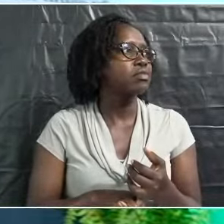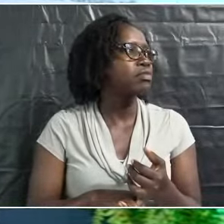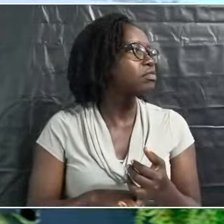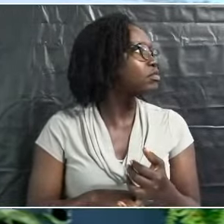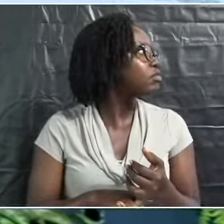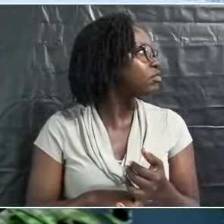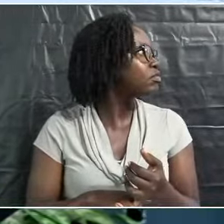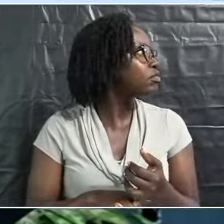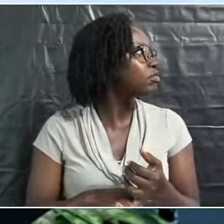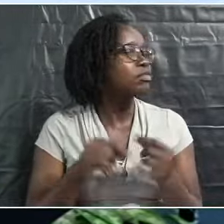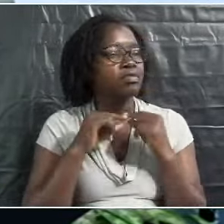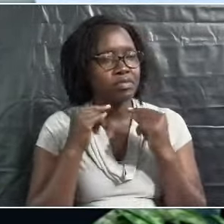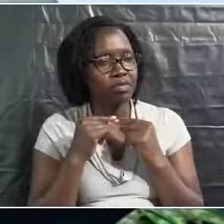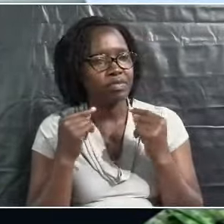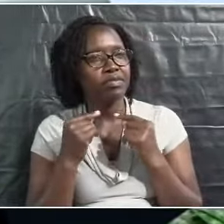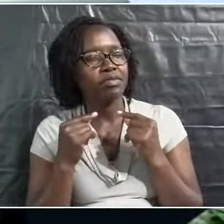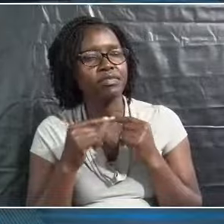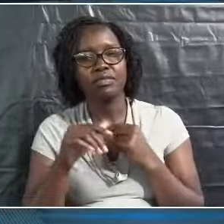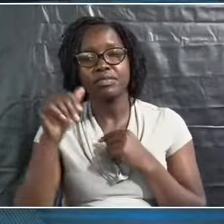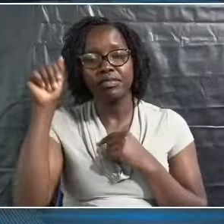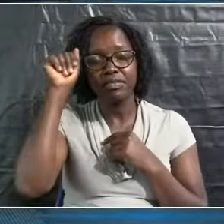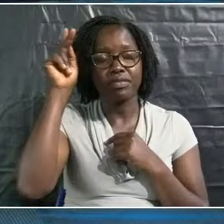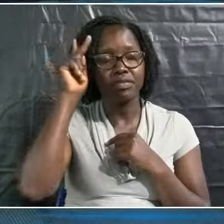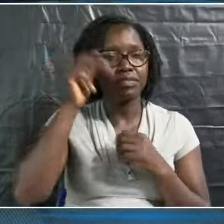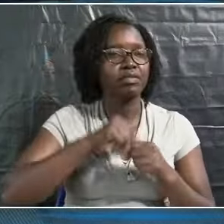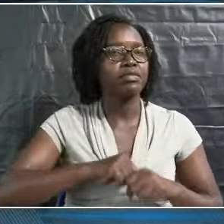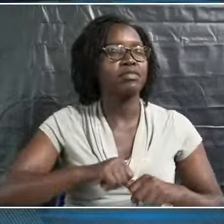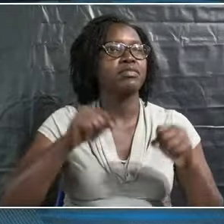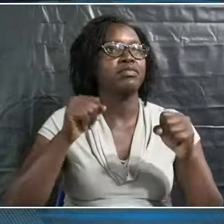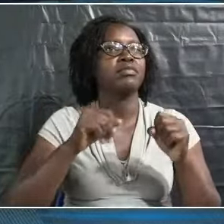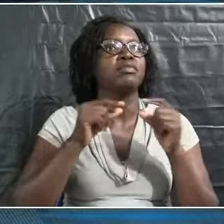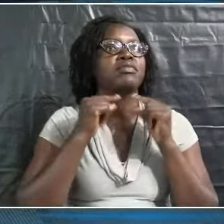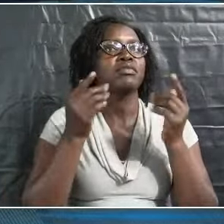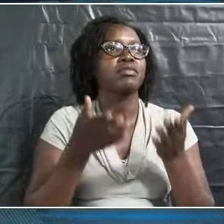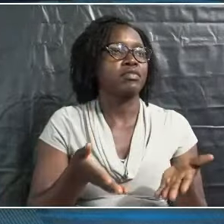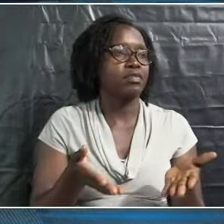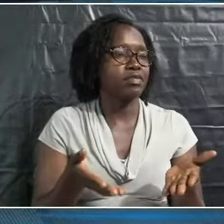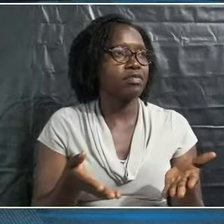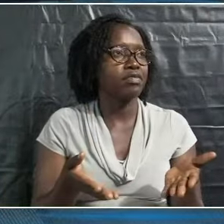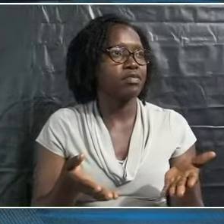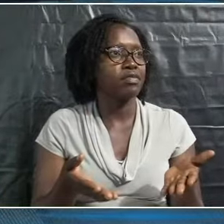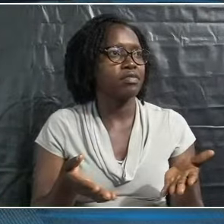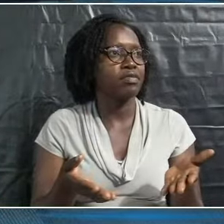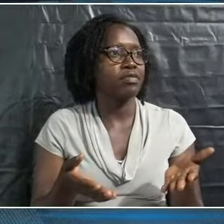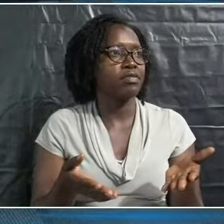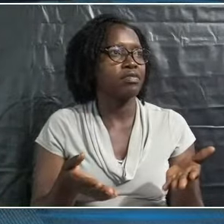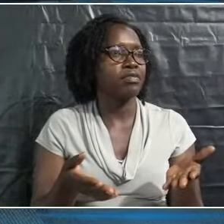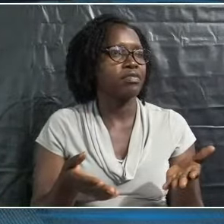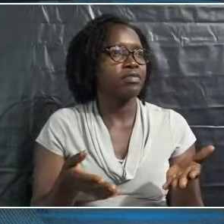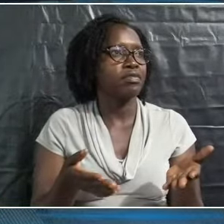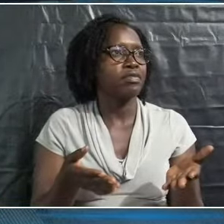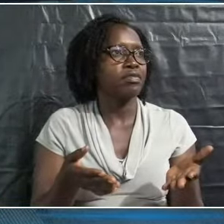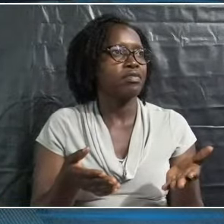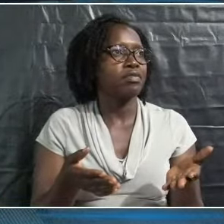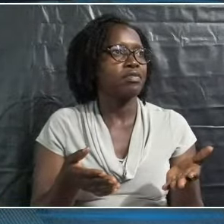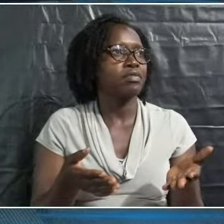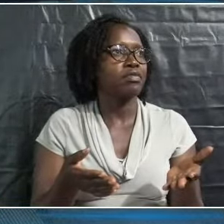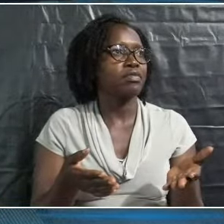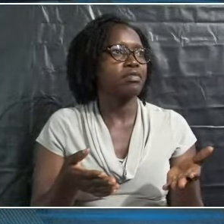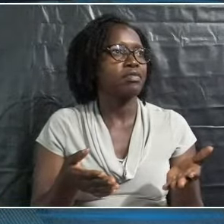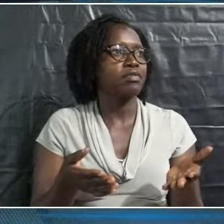our pastor, Akali, the senior minister here, would be in